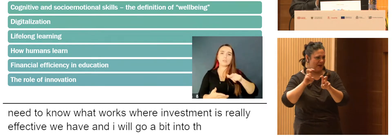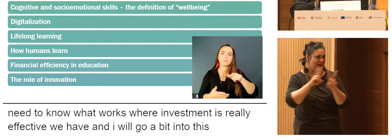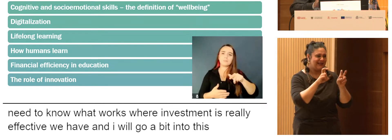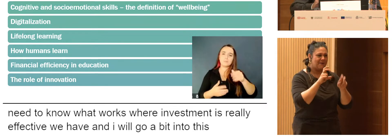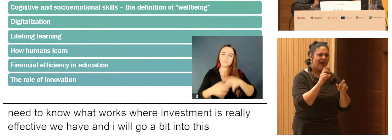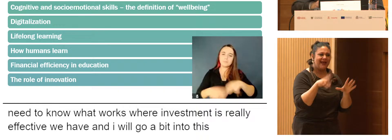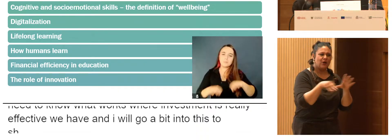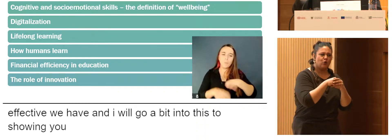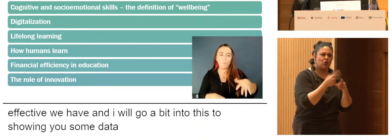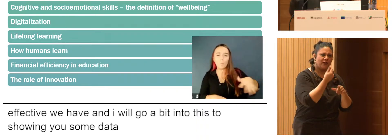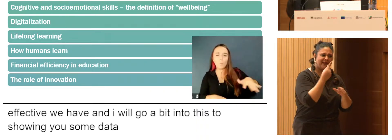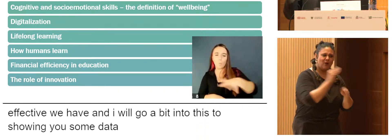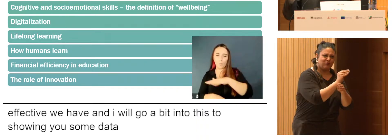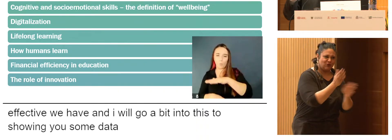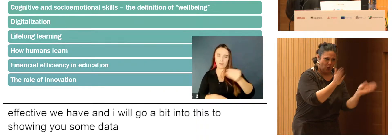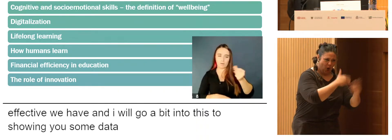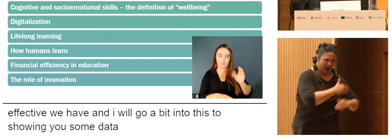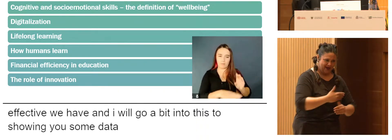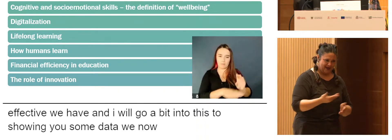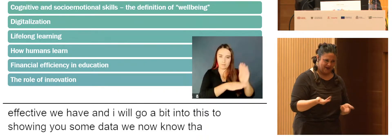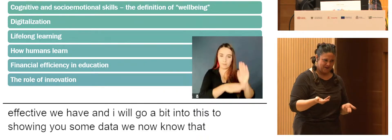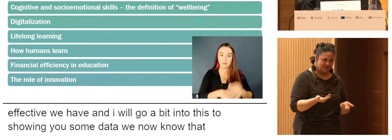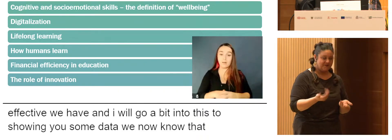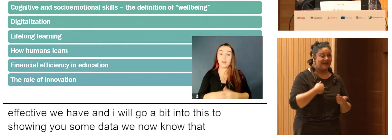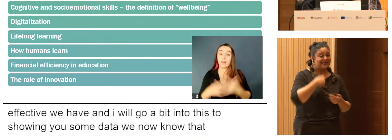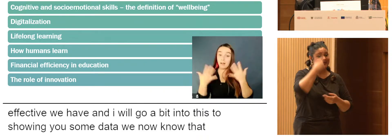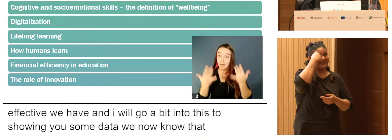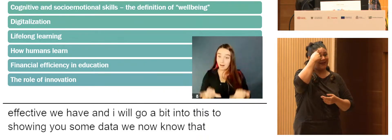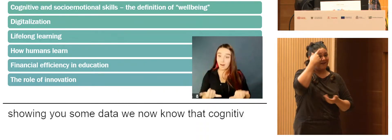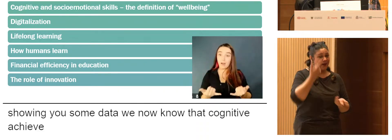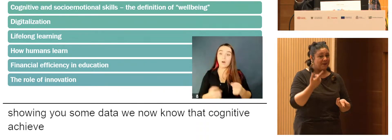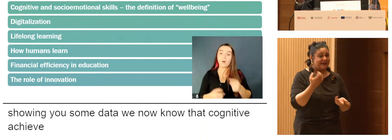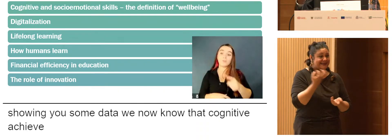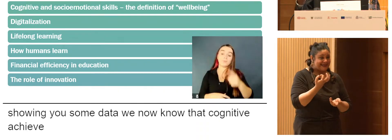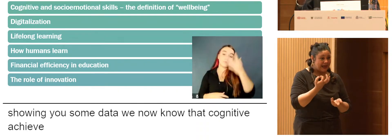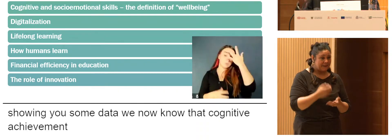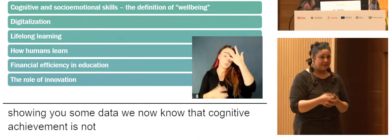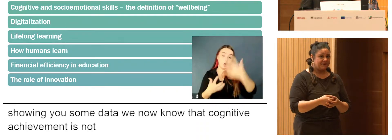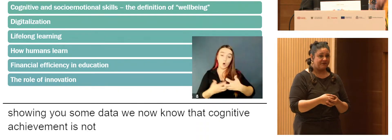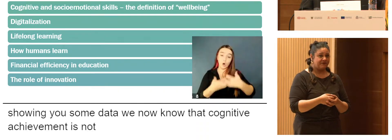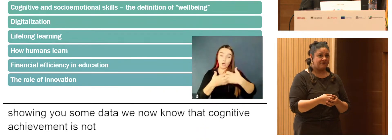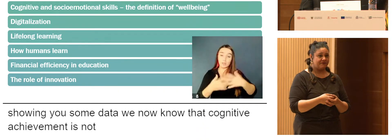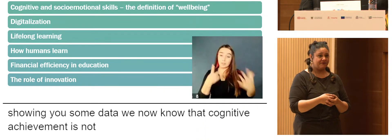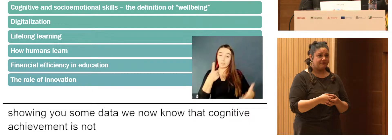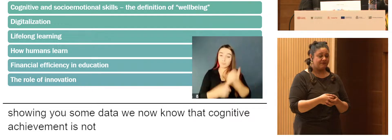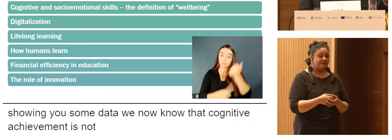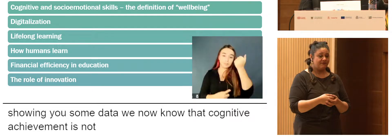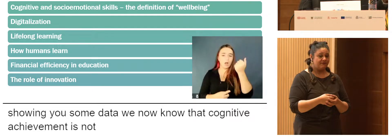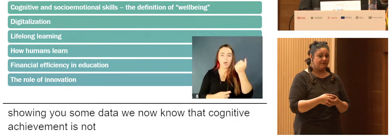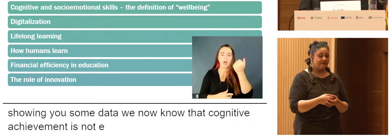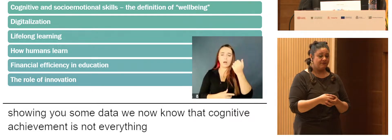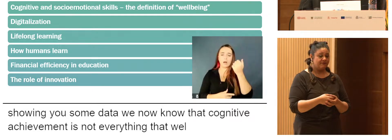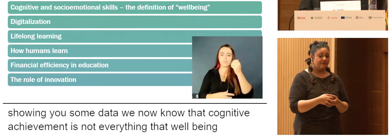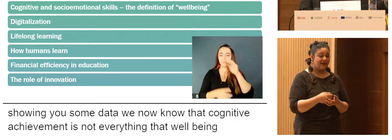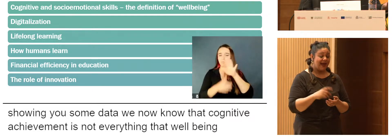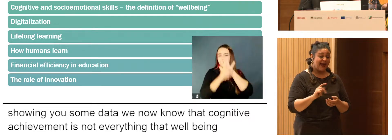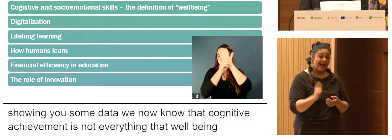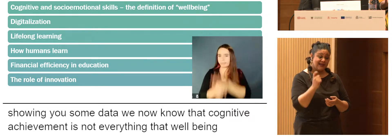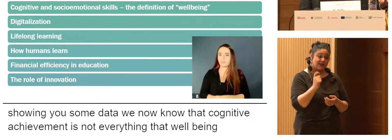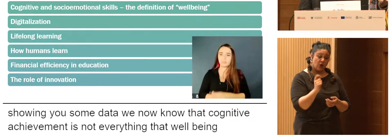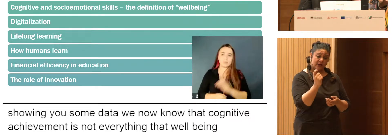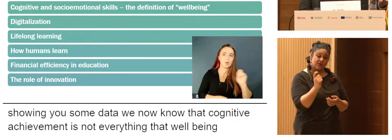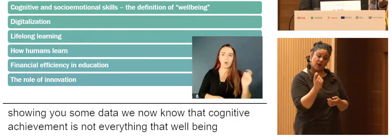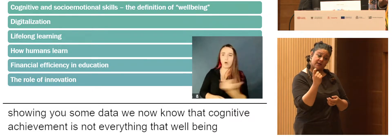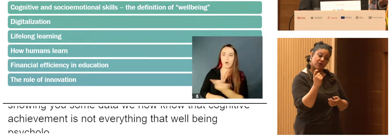some data, we now know that cognitive achievement is not everything, that well-being,